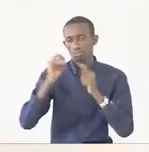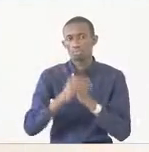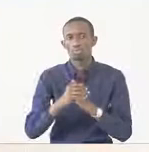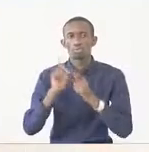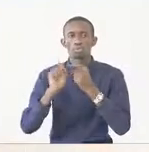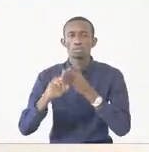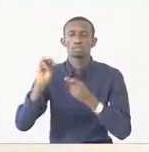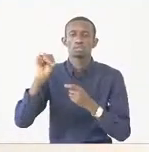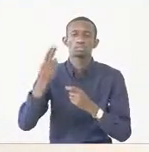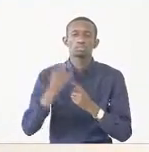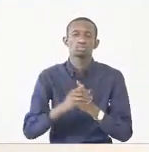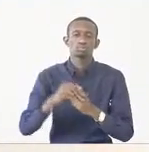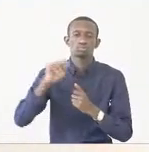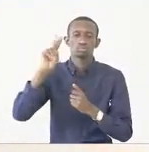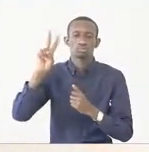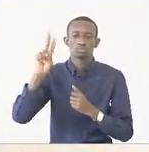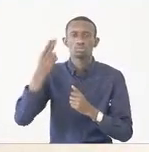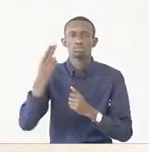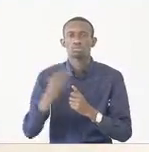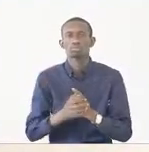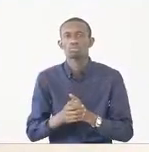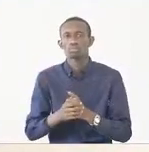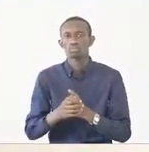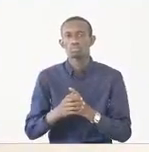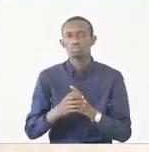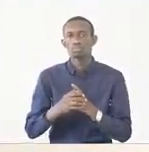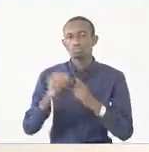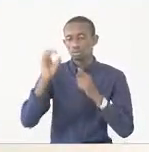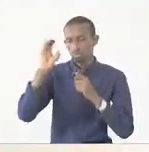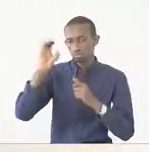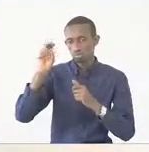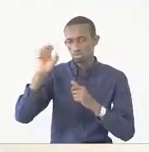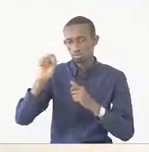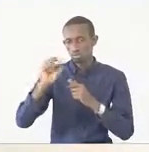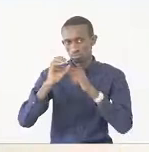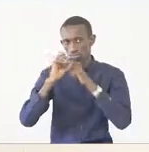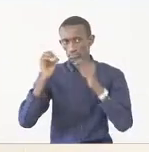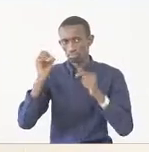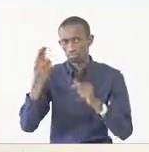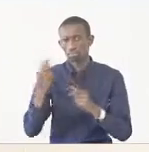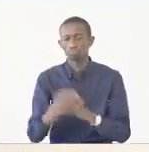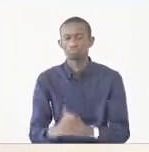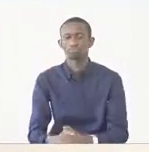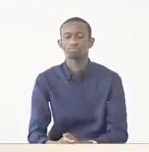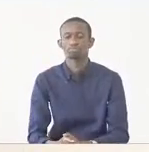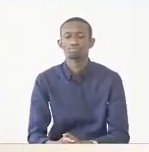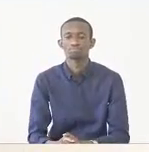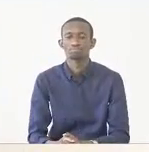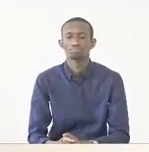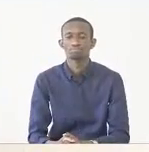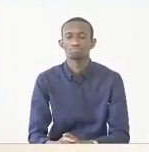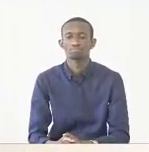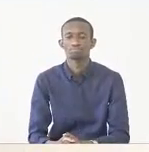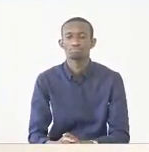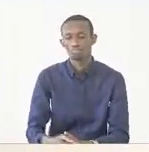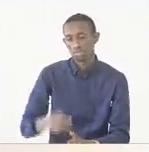V2 cosine theta. This is theta 1 and theta 2 here. It's what we have. And because